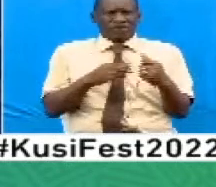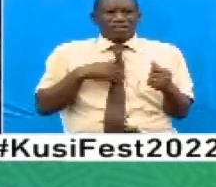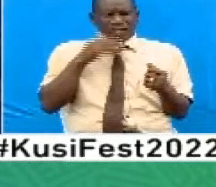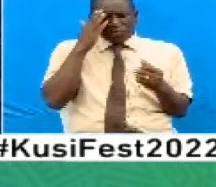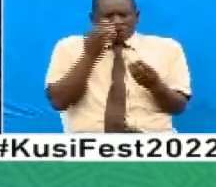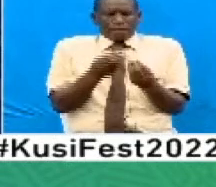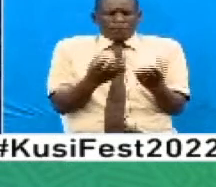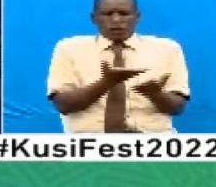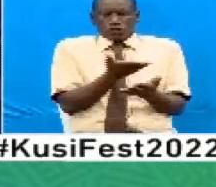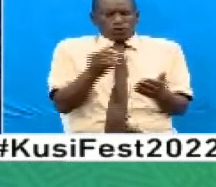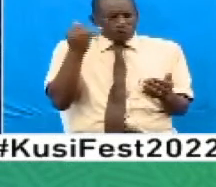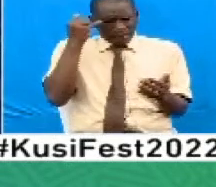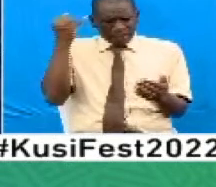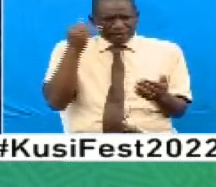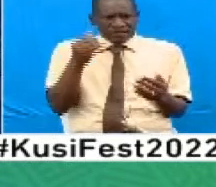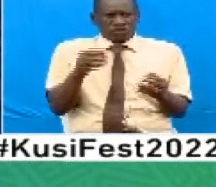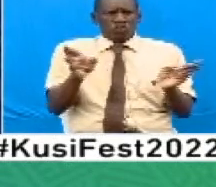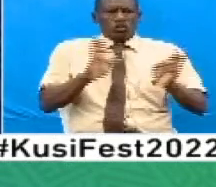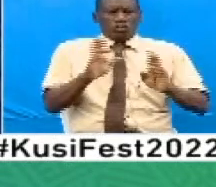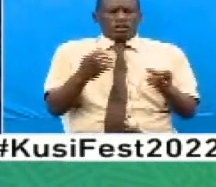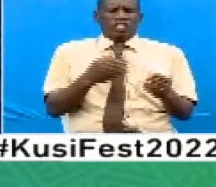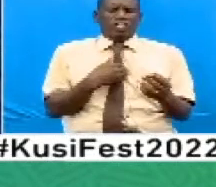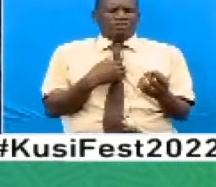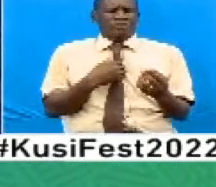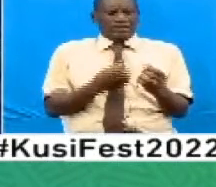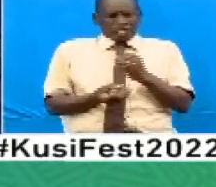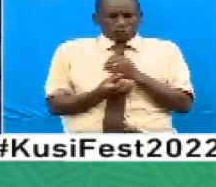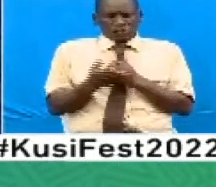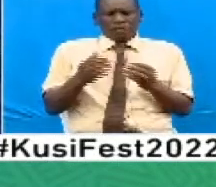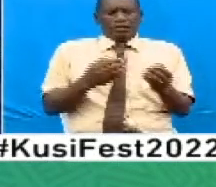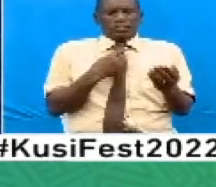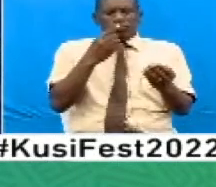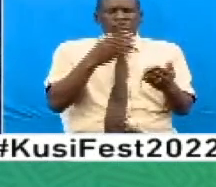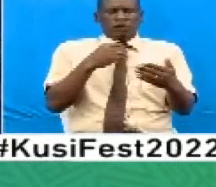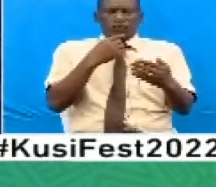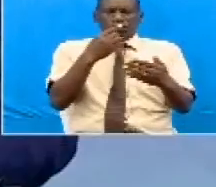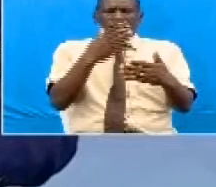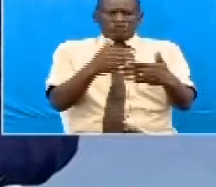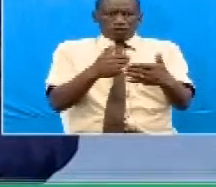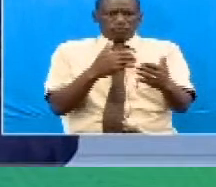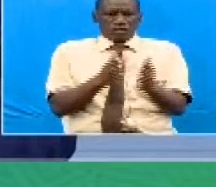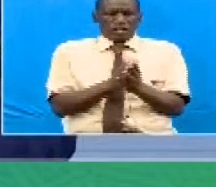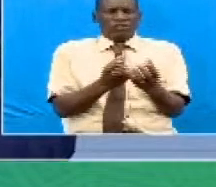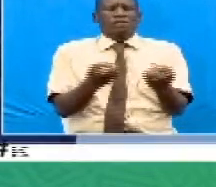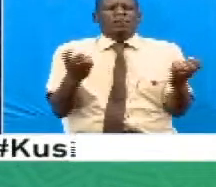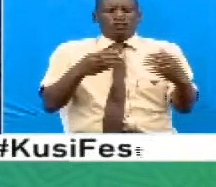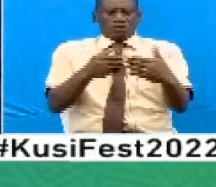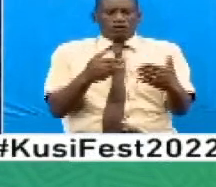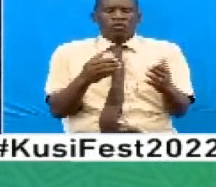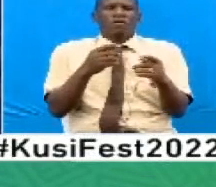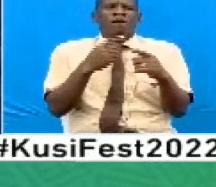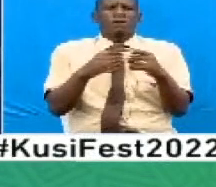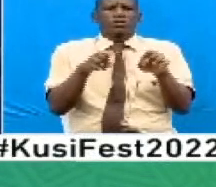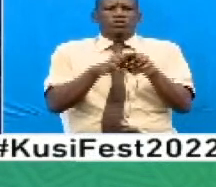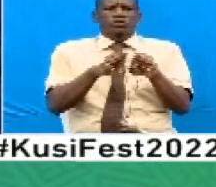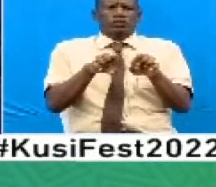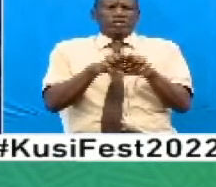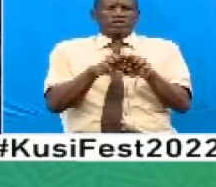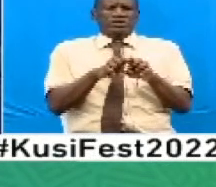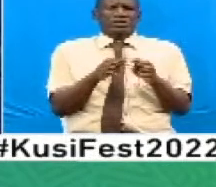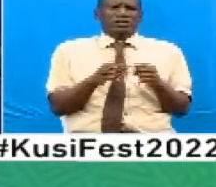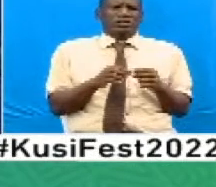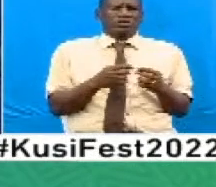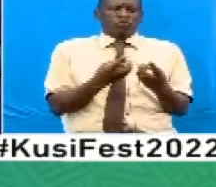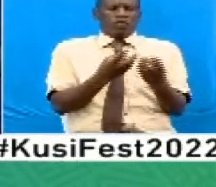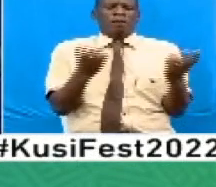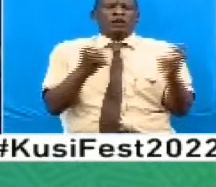them have been outlined here by the speakers before and also the panel, but also as context to the panel